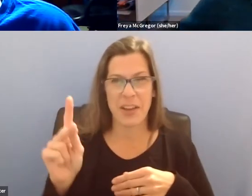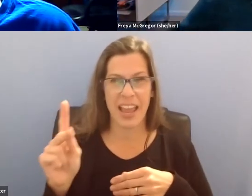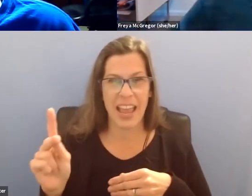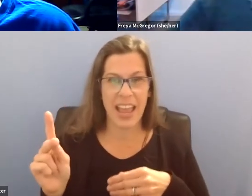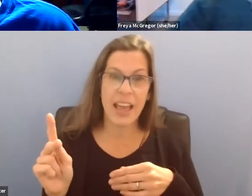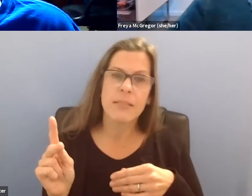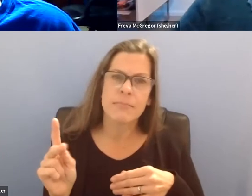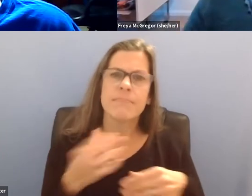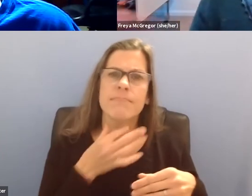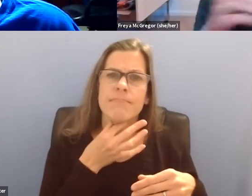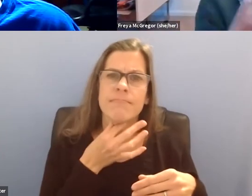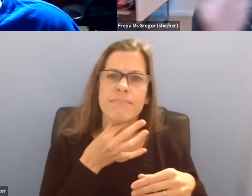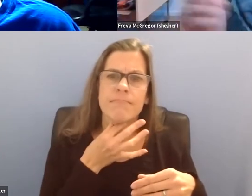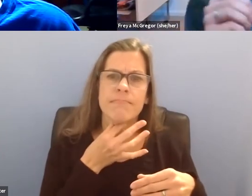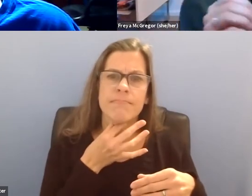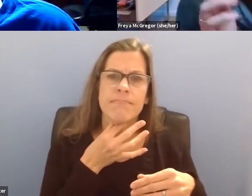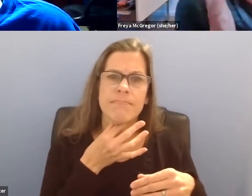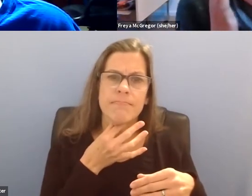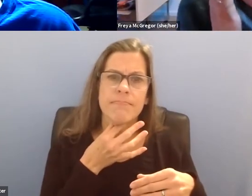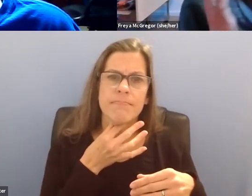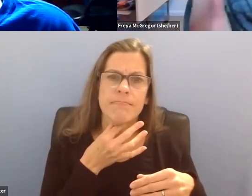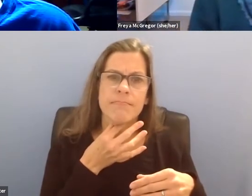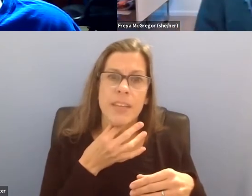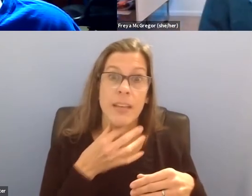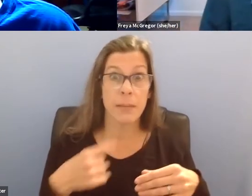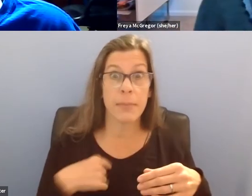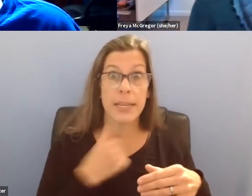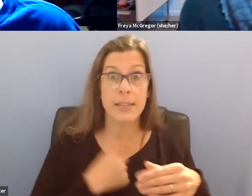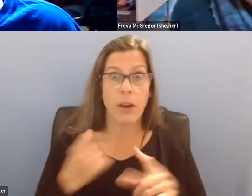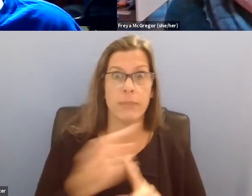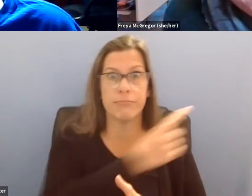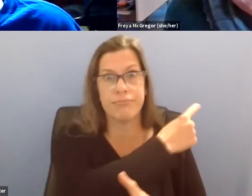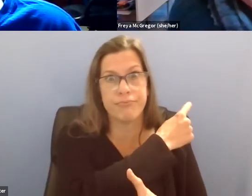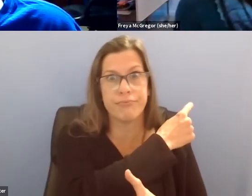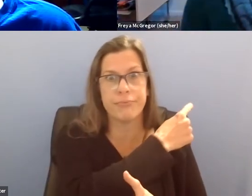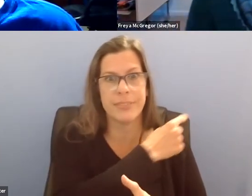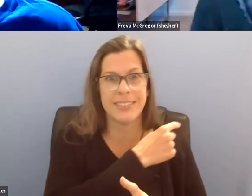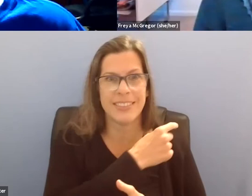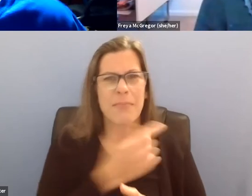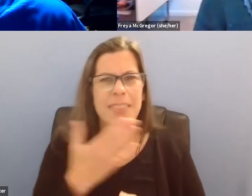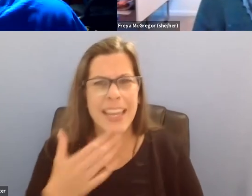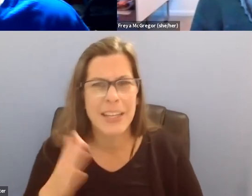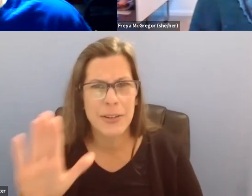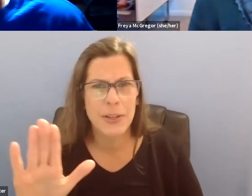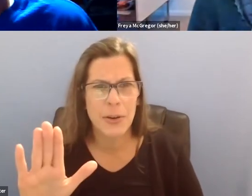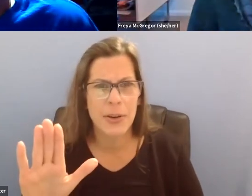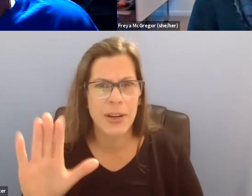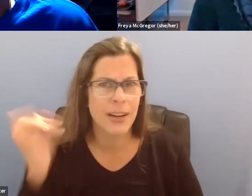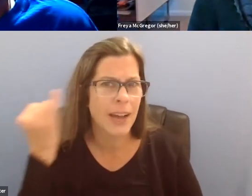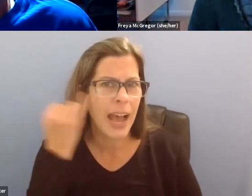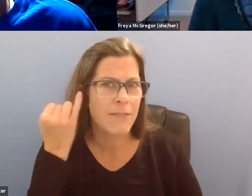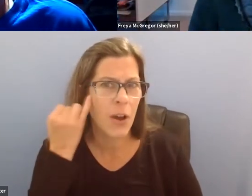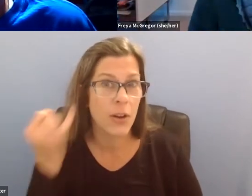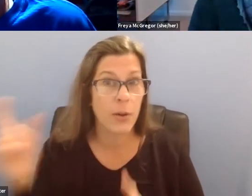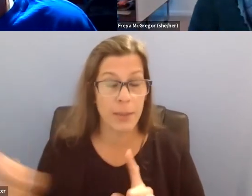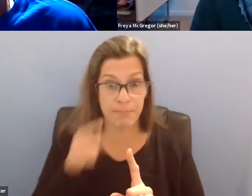what sort of things would you like, sorry, total change of topic. Um, thank you for, thank you for the demo of your, of your, um, of your iPhone. Um,